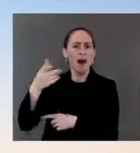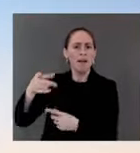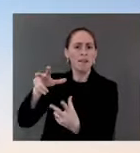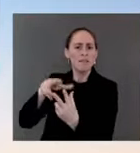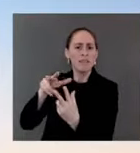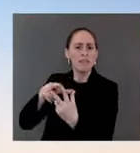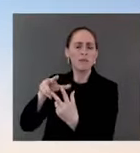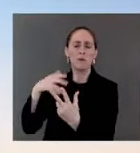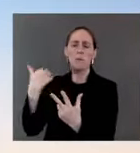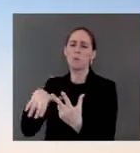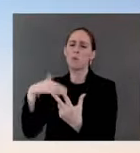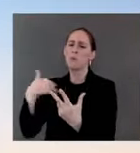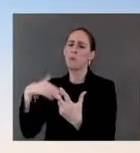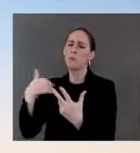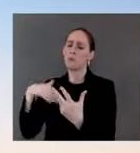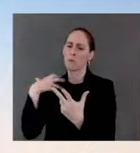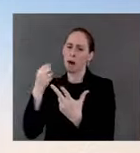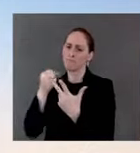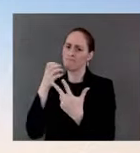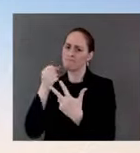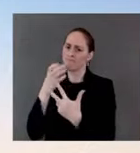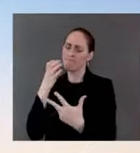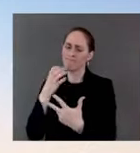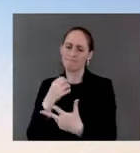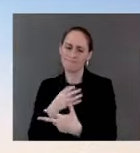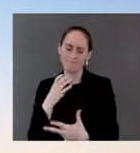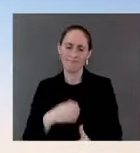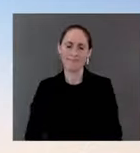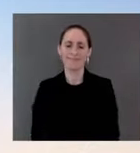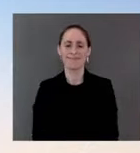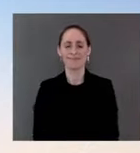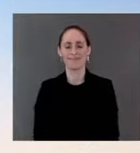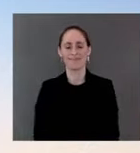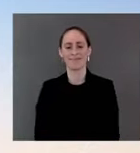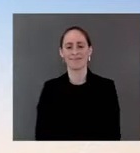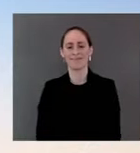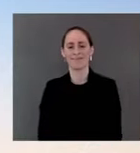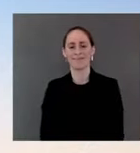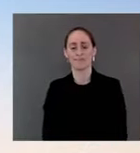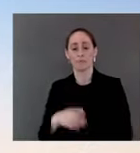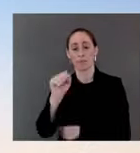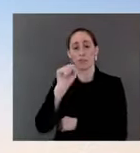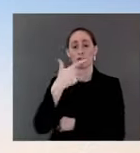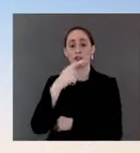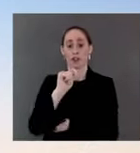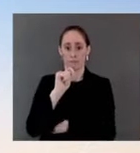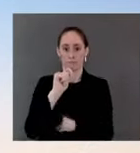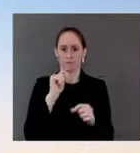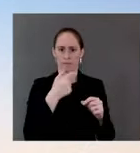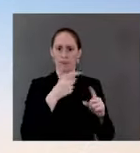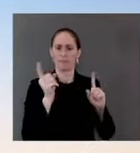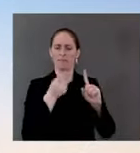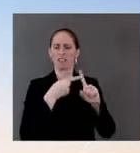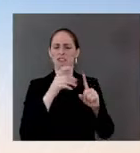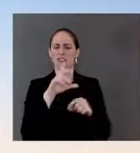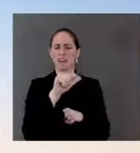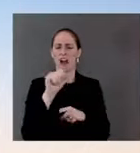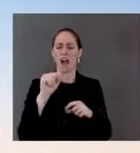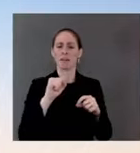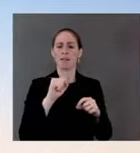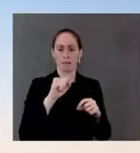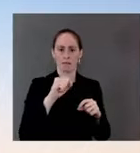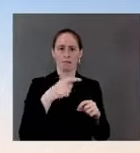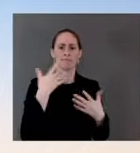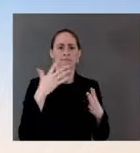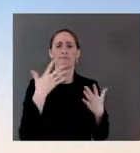Sergeant First Class Alwyn Cash will receive the Medal of Honor posthumously for his service as a platoon sergeant in Iraq on October